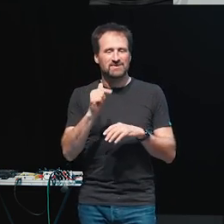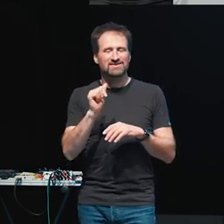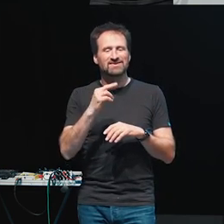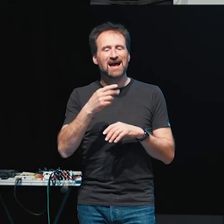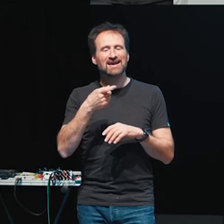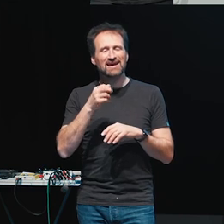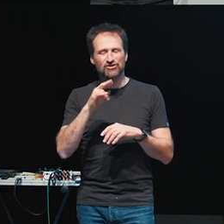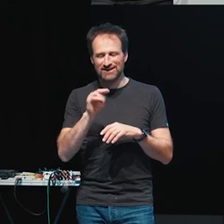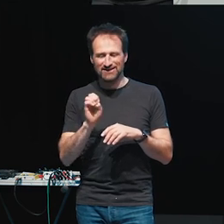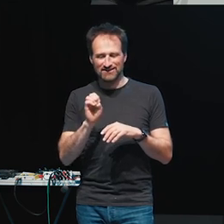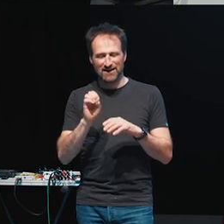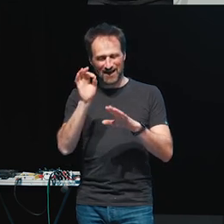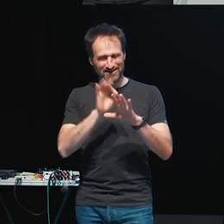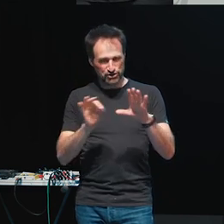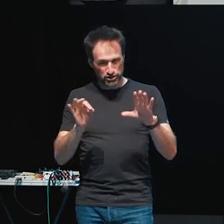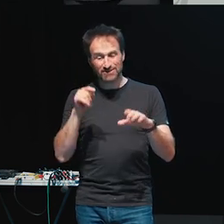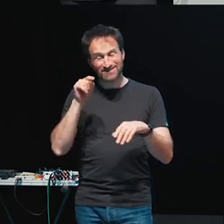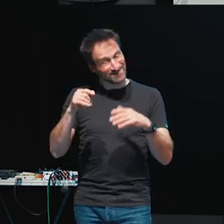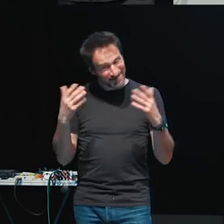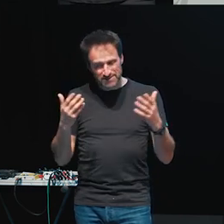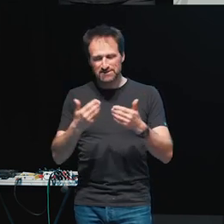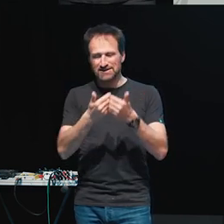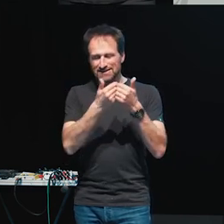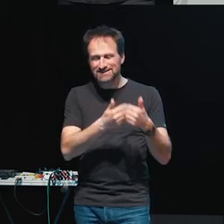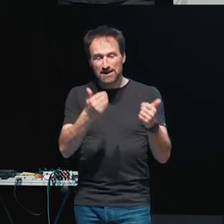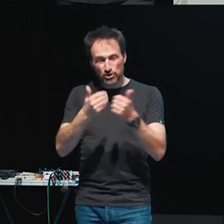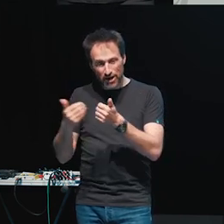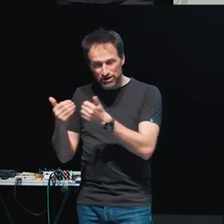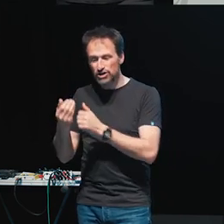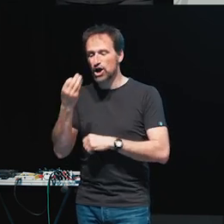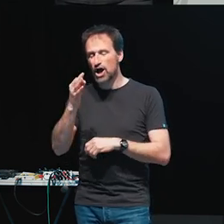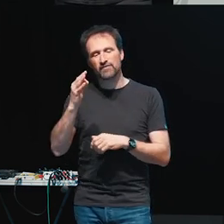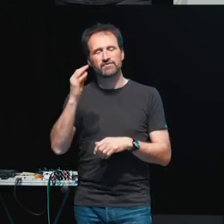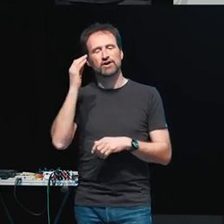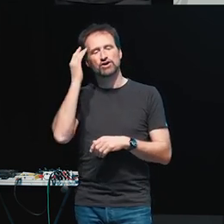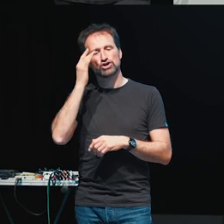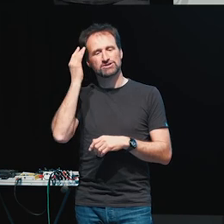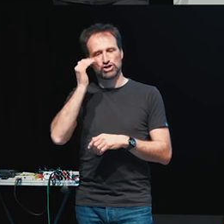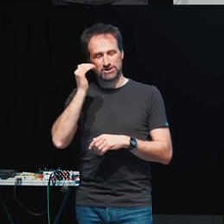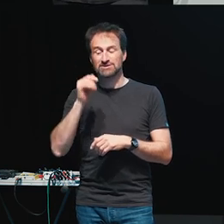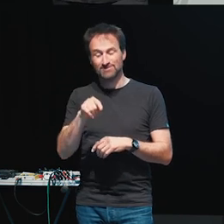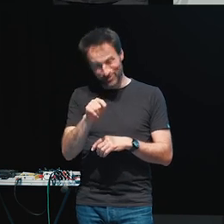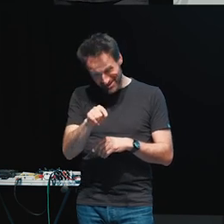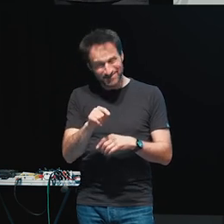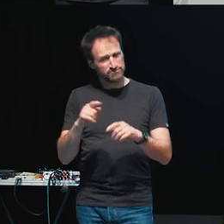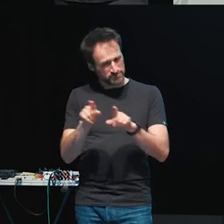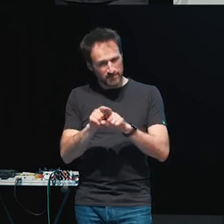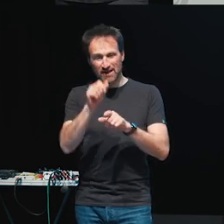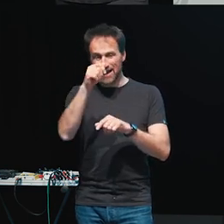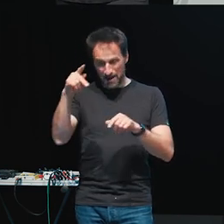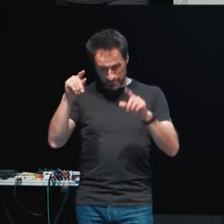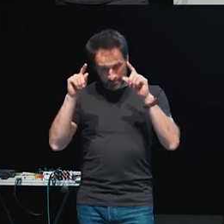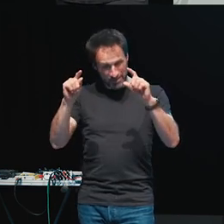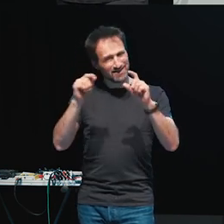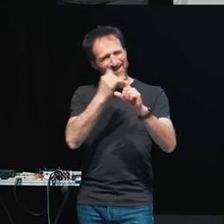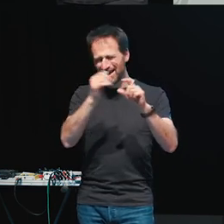so separation of concerns. Every single app will be structured in exactly the same way, and every single